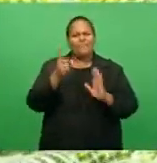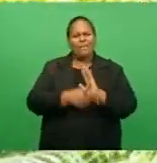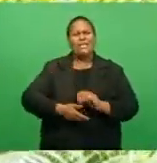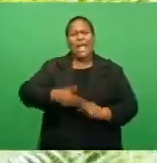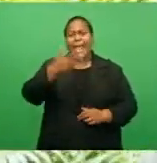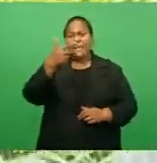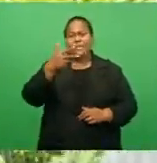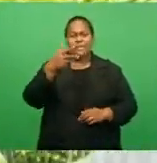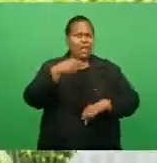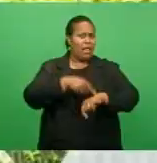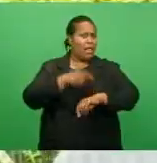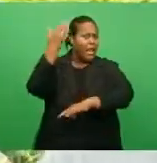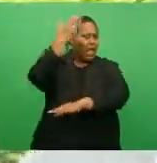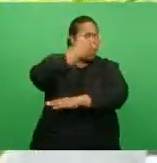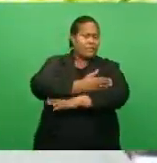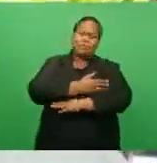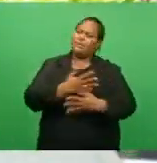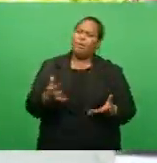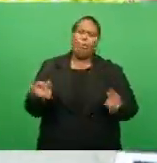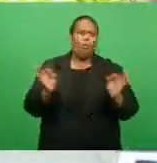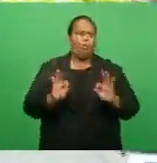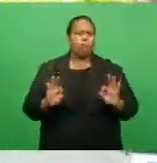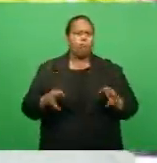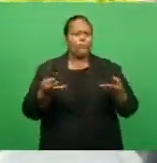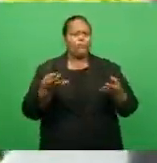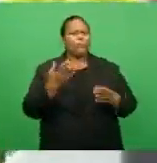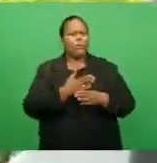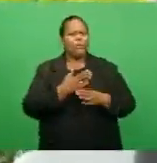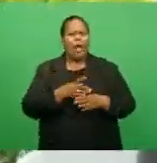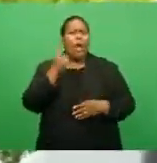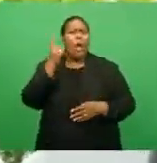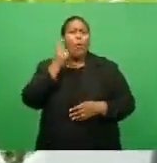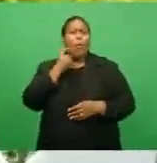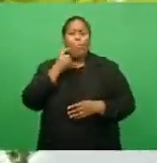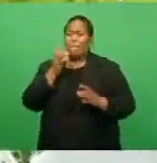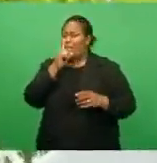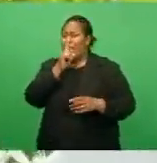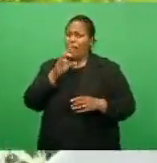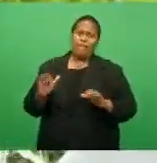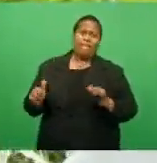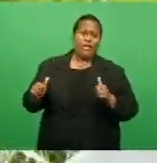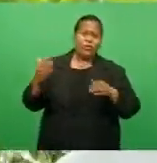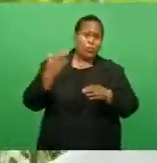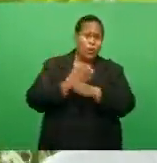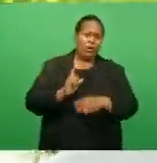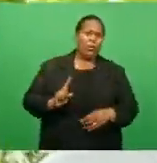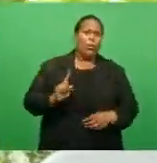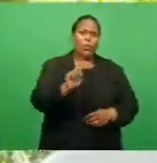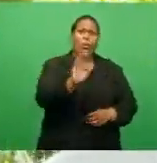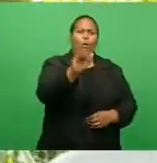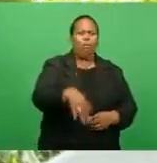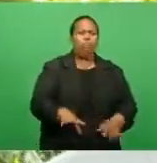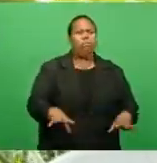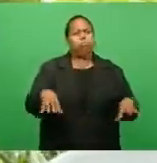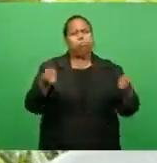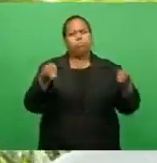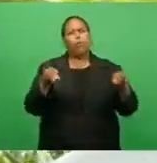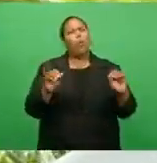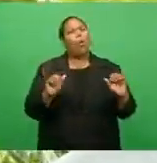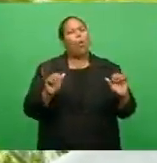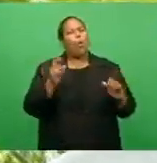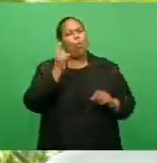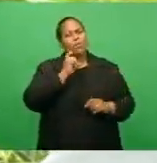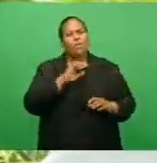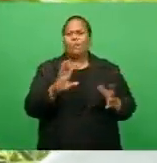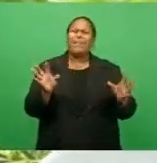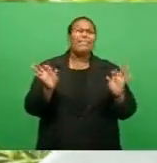water here in Cunningham, especially when people come from work, there's no water. Yeah, and we don't have this notice